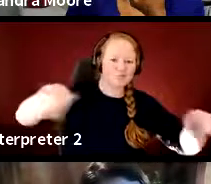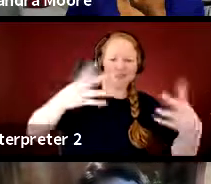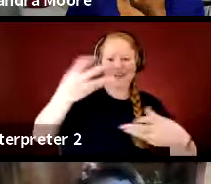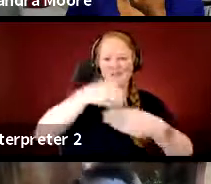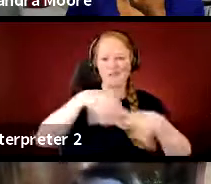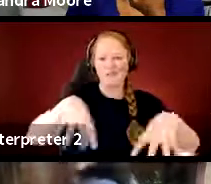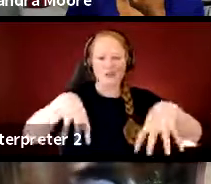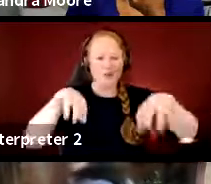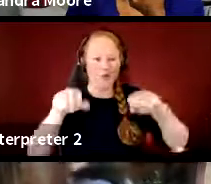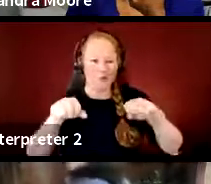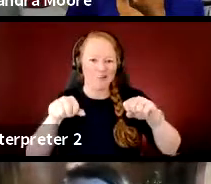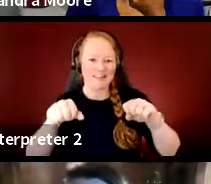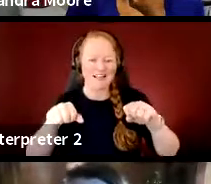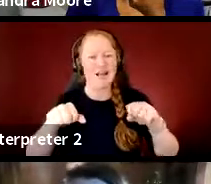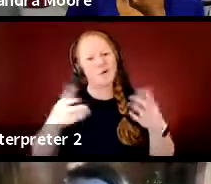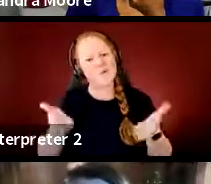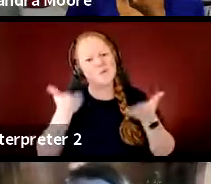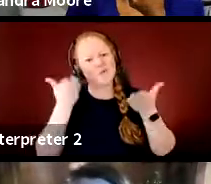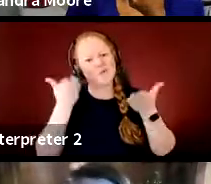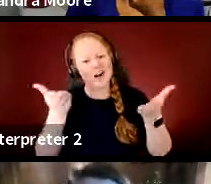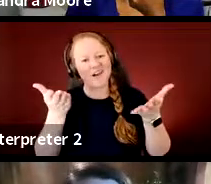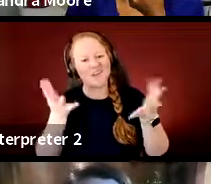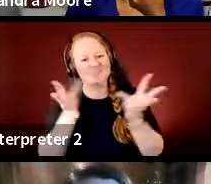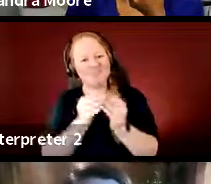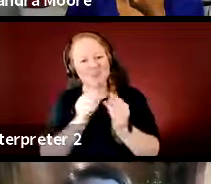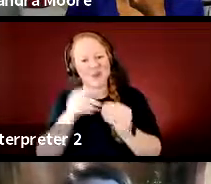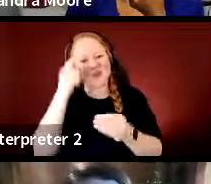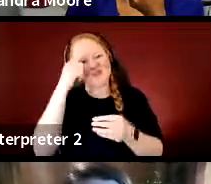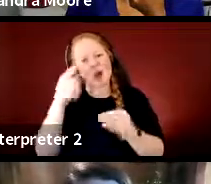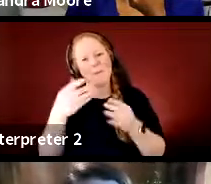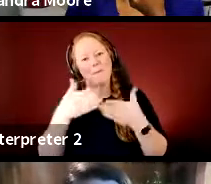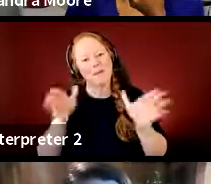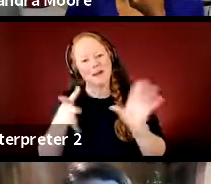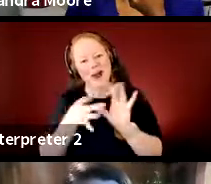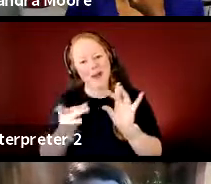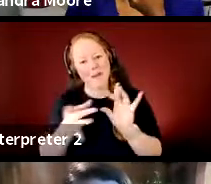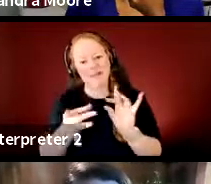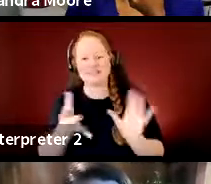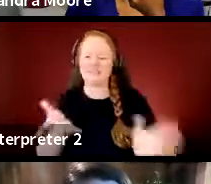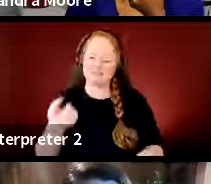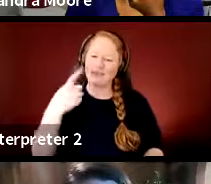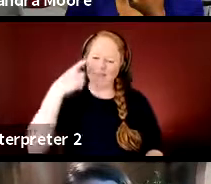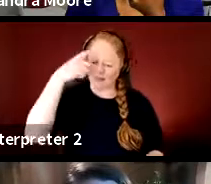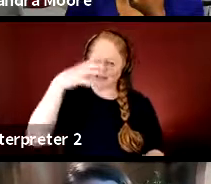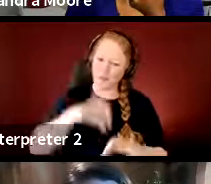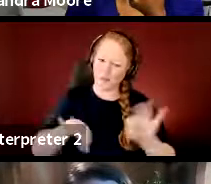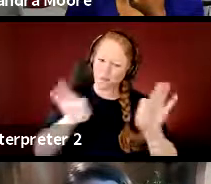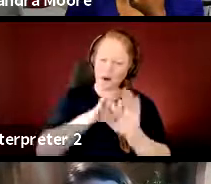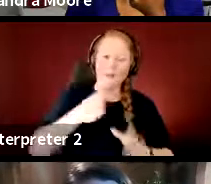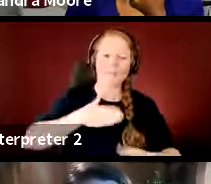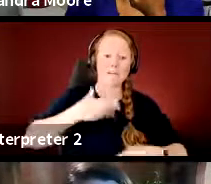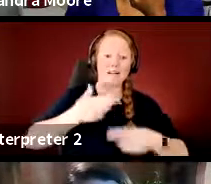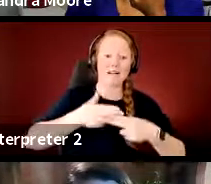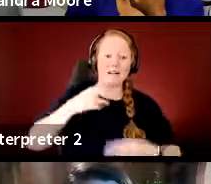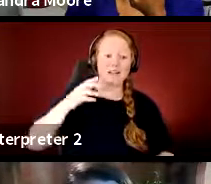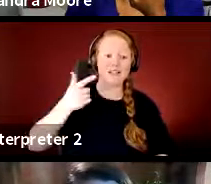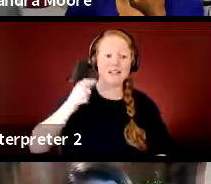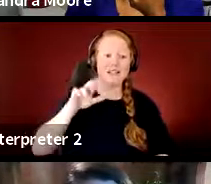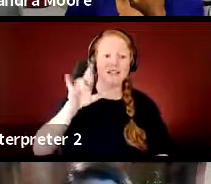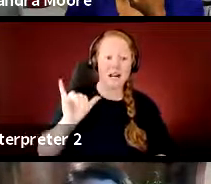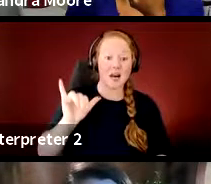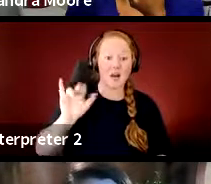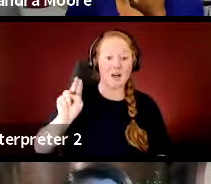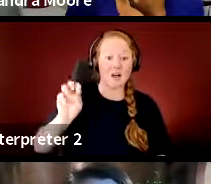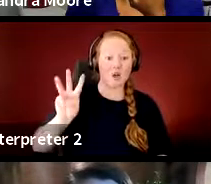providing a forum for public comments. I just think it's really important. My name is Gary Newcomer and I'm with the